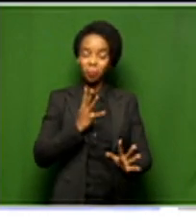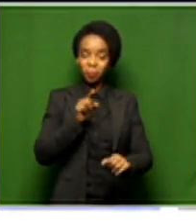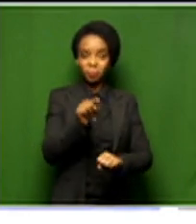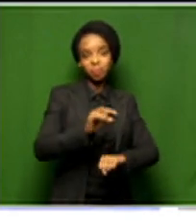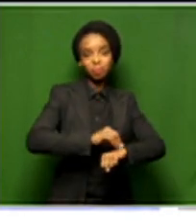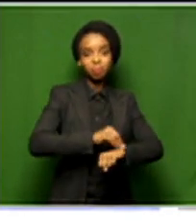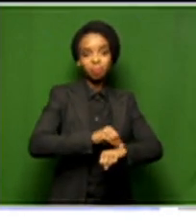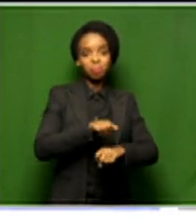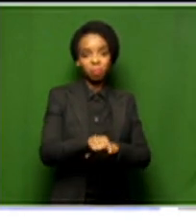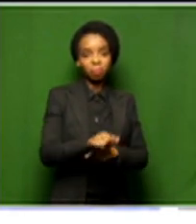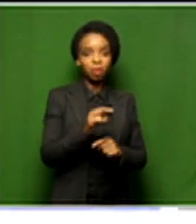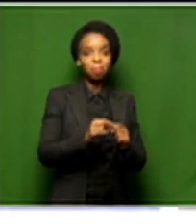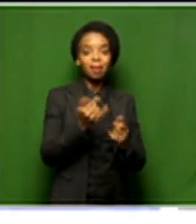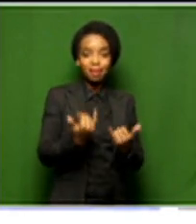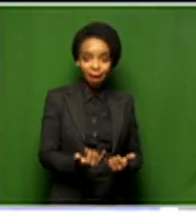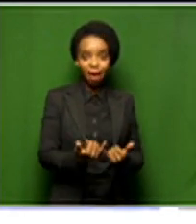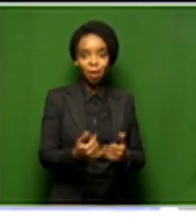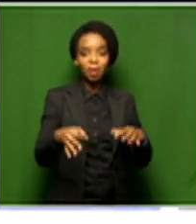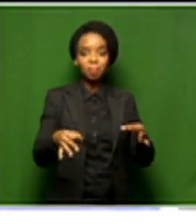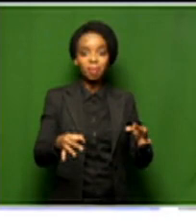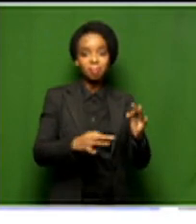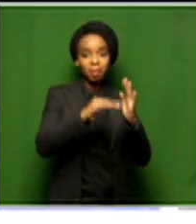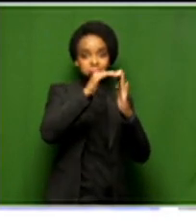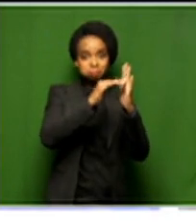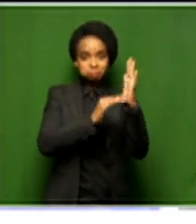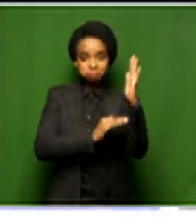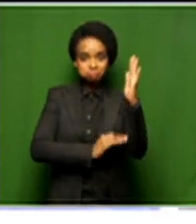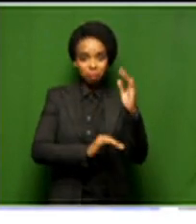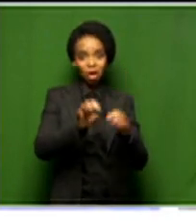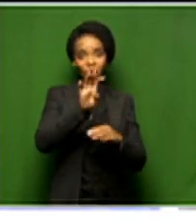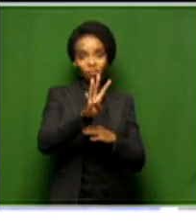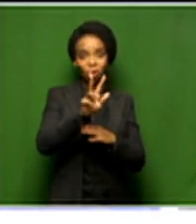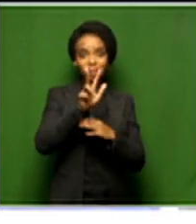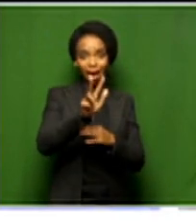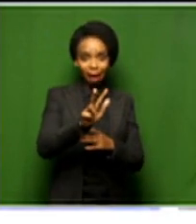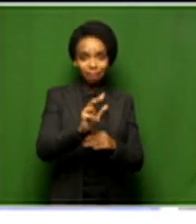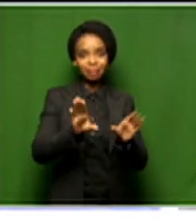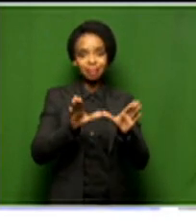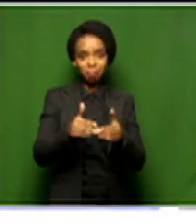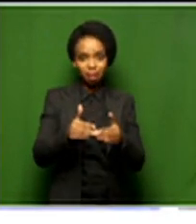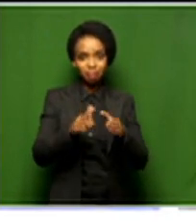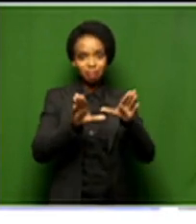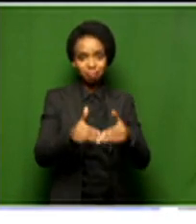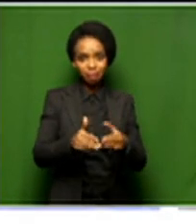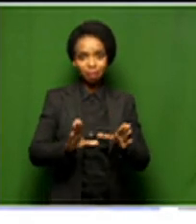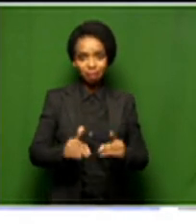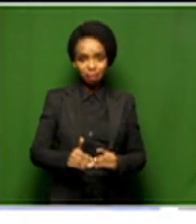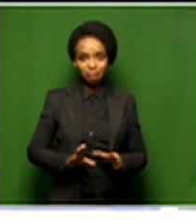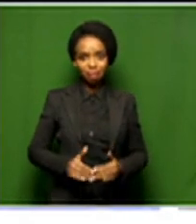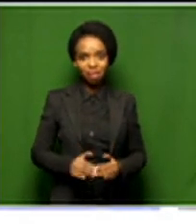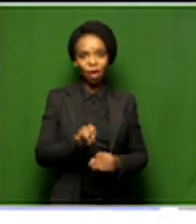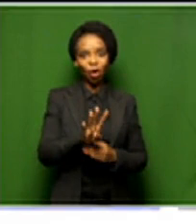this long ballot paper that we're having now with 48 parties, the ballot paper is long, so it takes you even longer, most